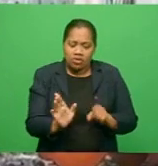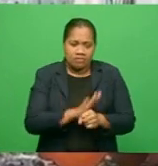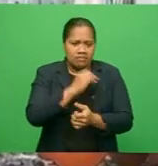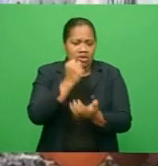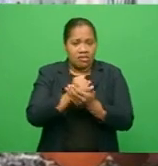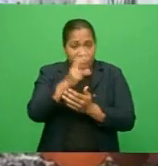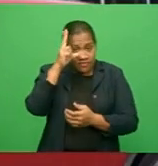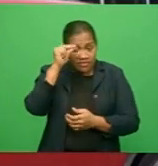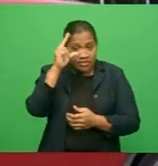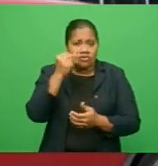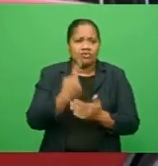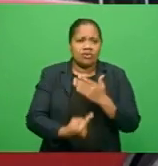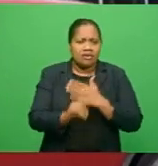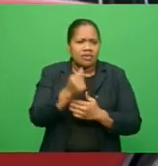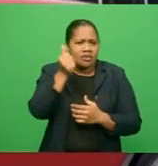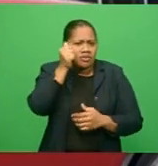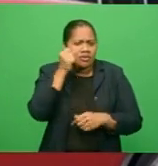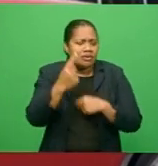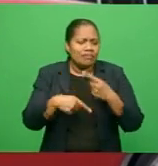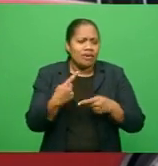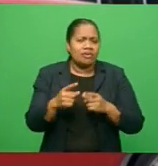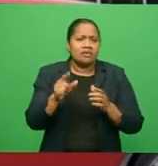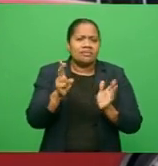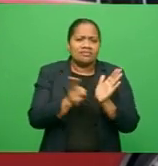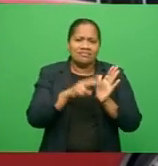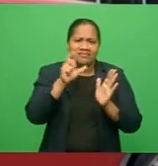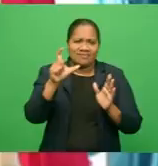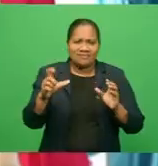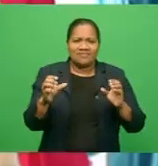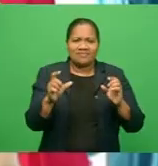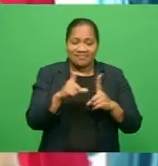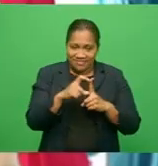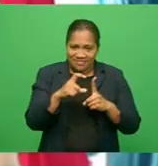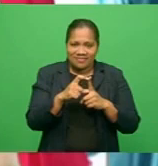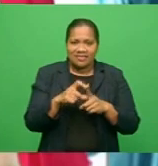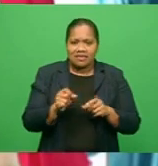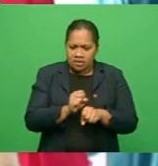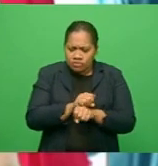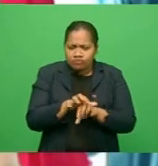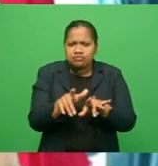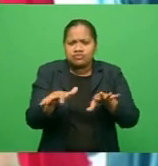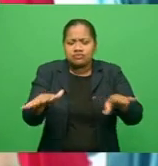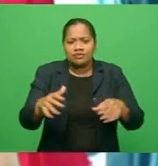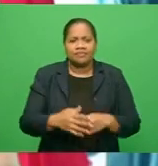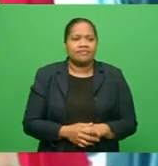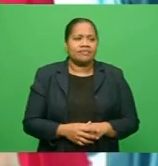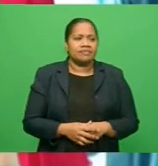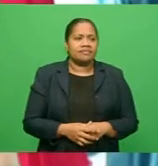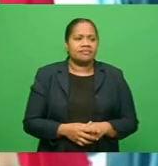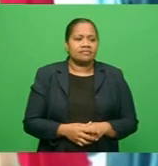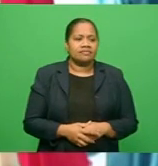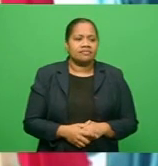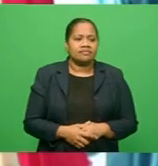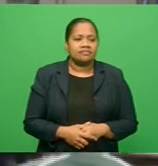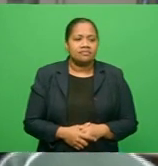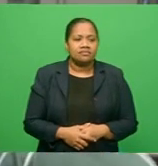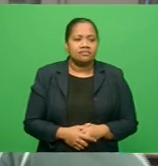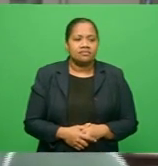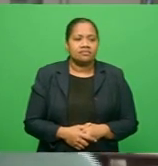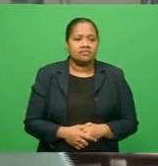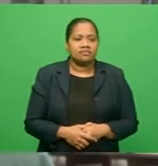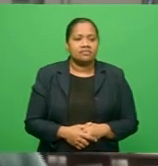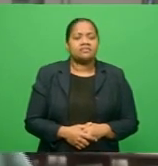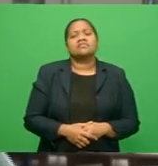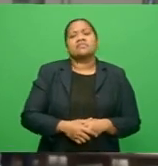are aware of communicable diseases that spread during this season. Leptospirosis, typhoid, dengue, and